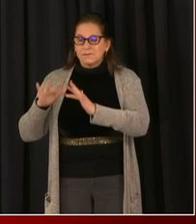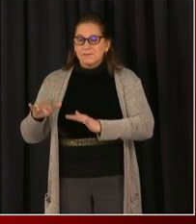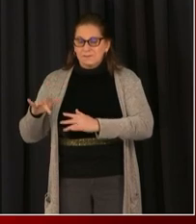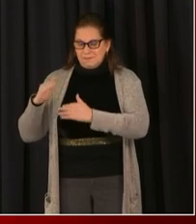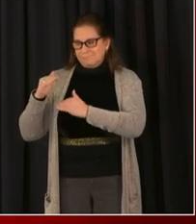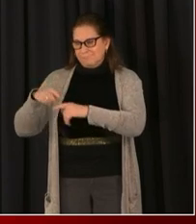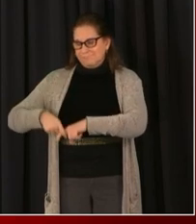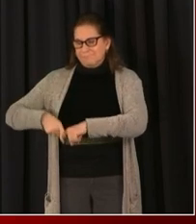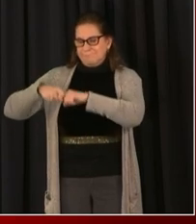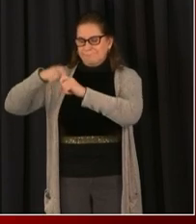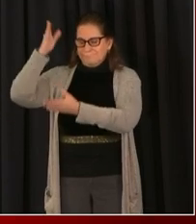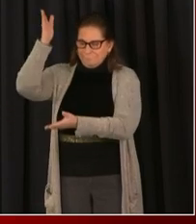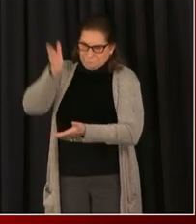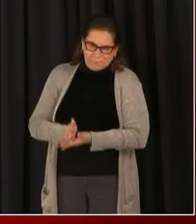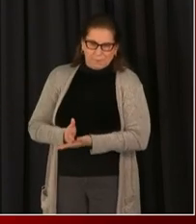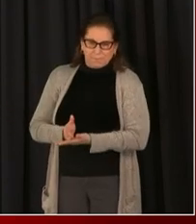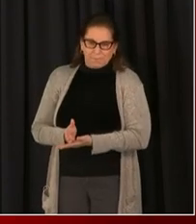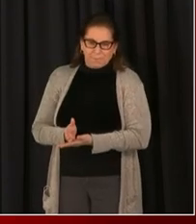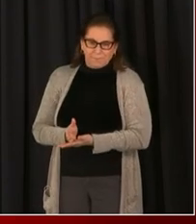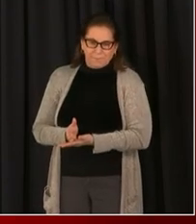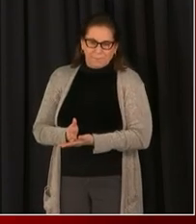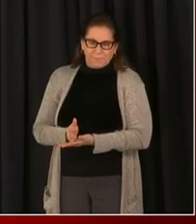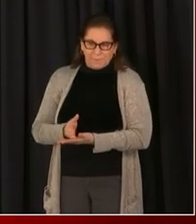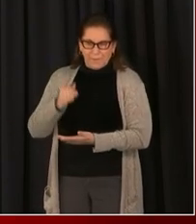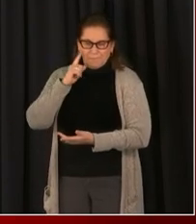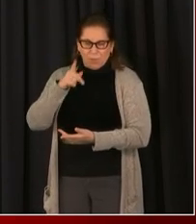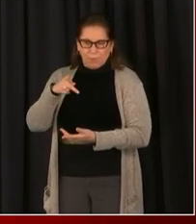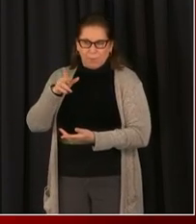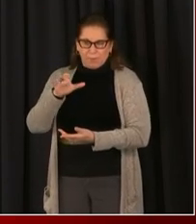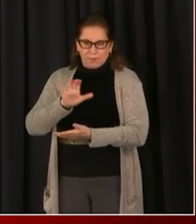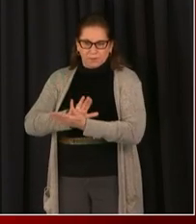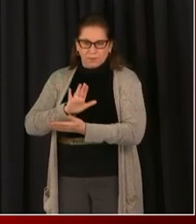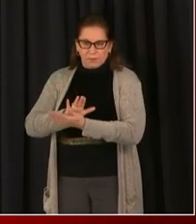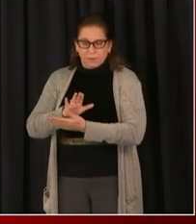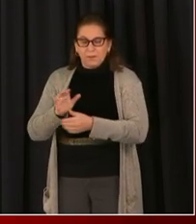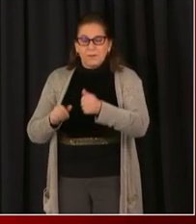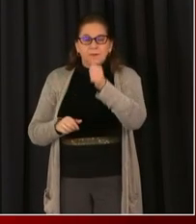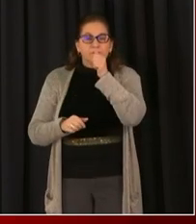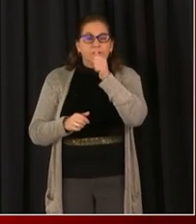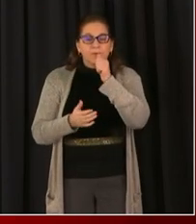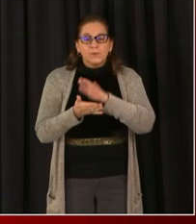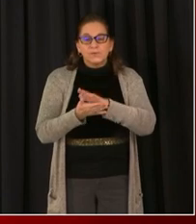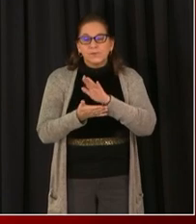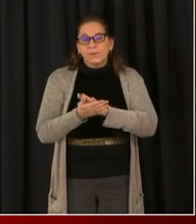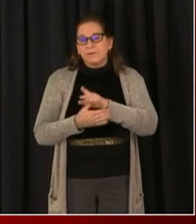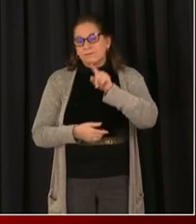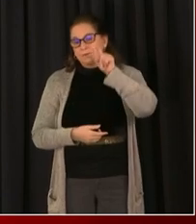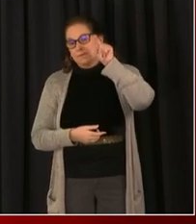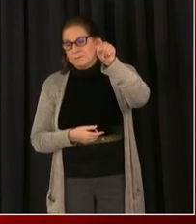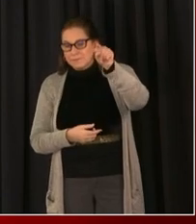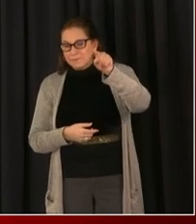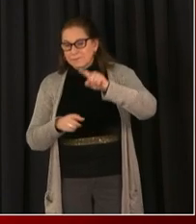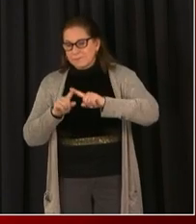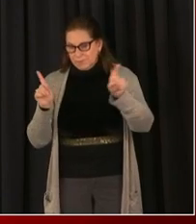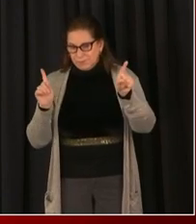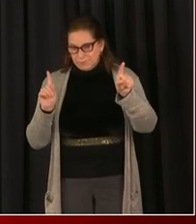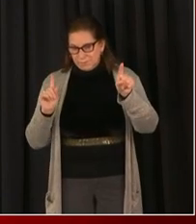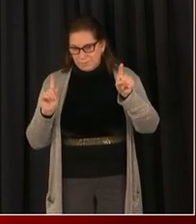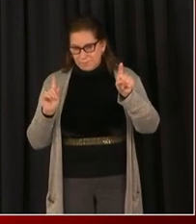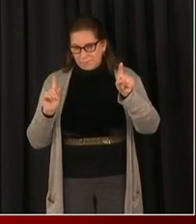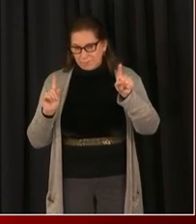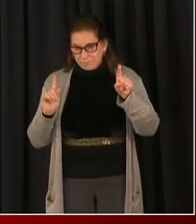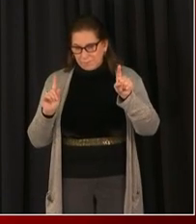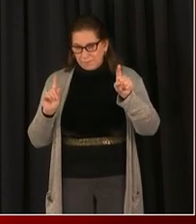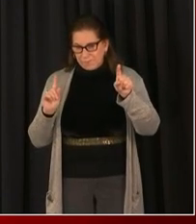public charter schools, private schools, parochial schools. Recreation centers and sports clubs must